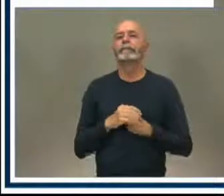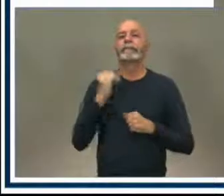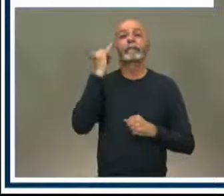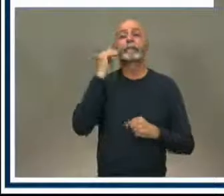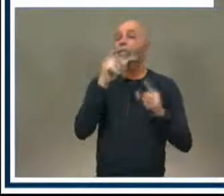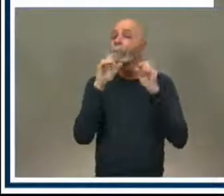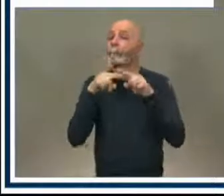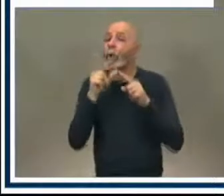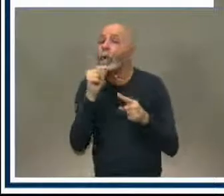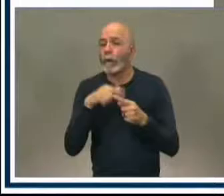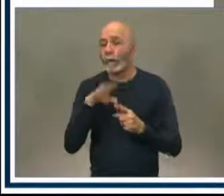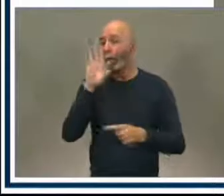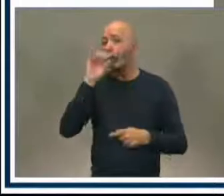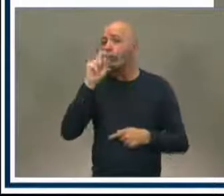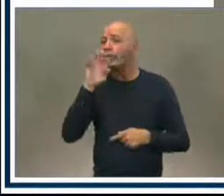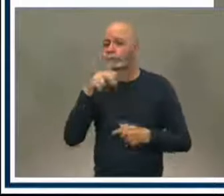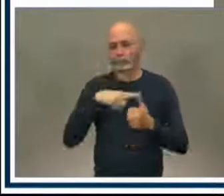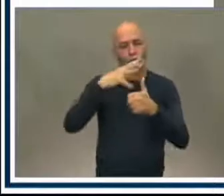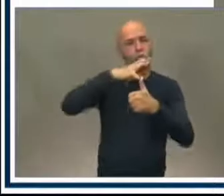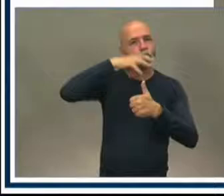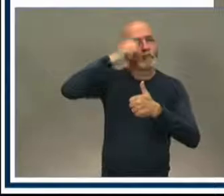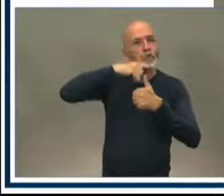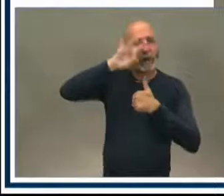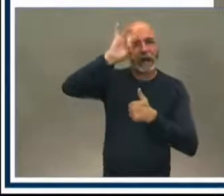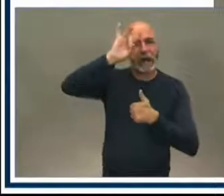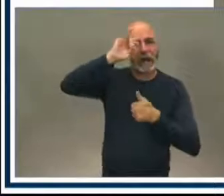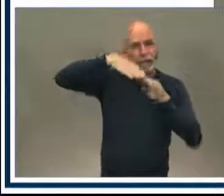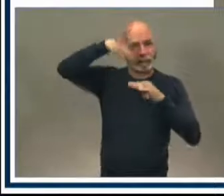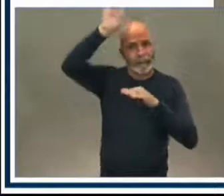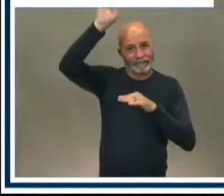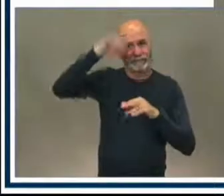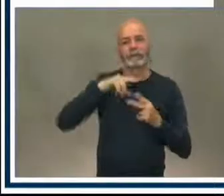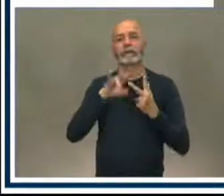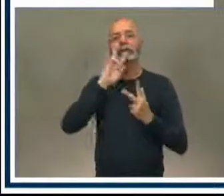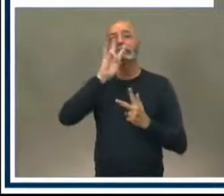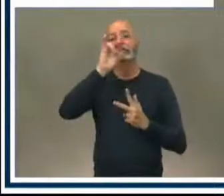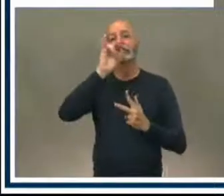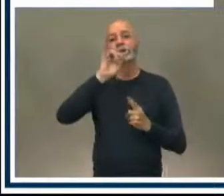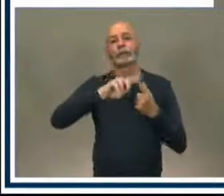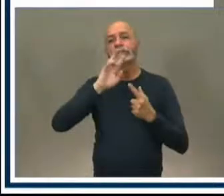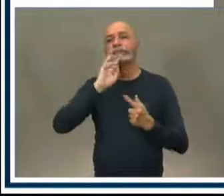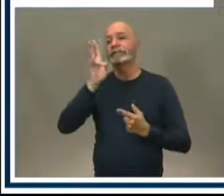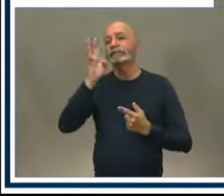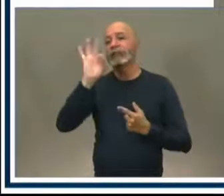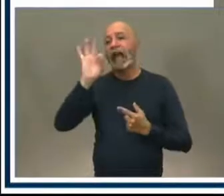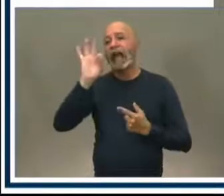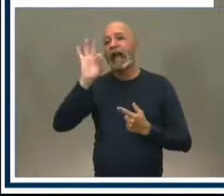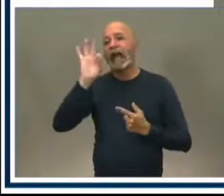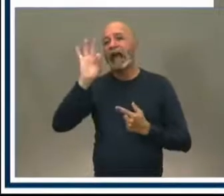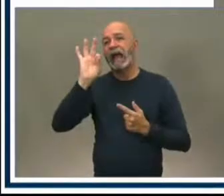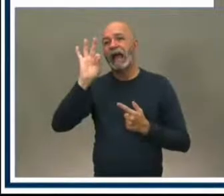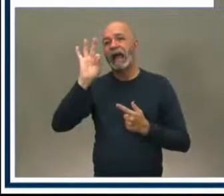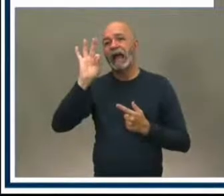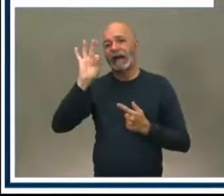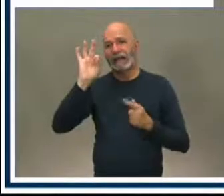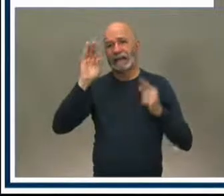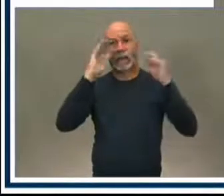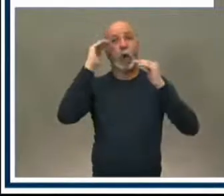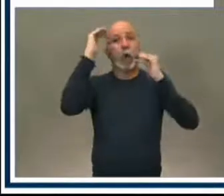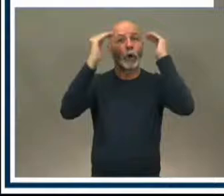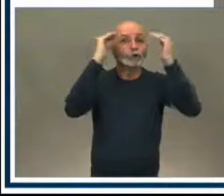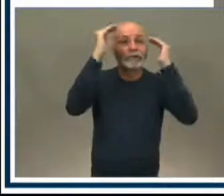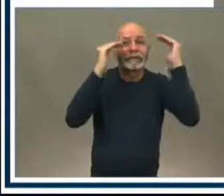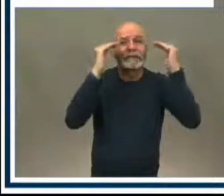80 and older, and then people who are 70 to 79. Adult frontline healthcare workers who received